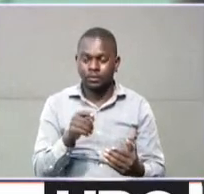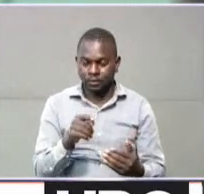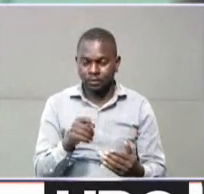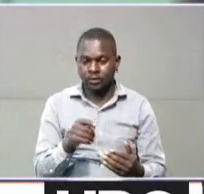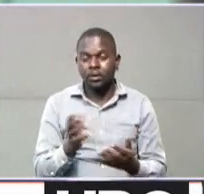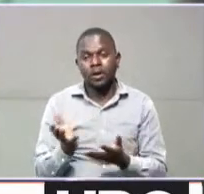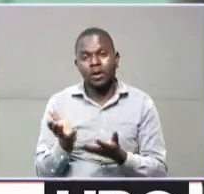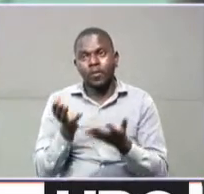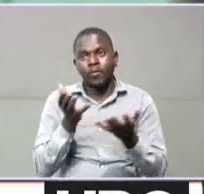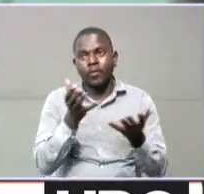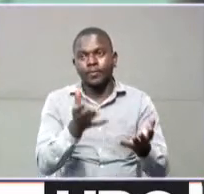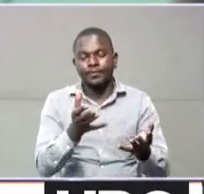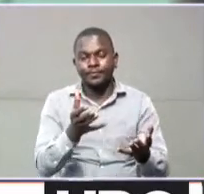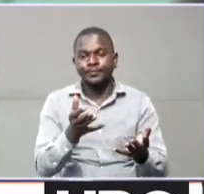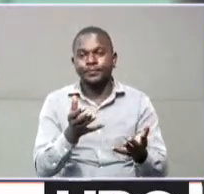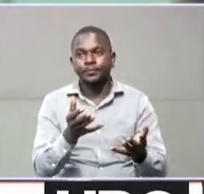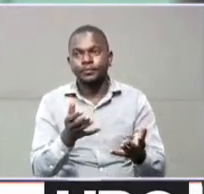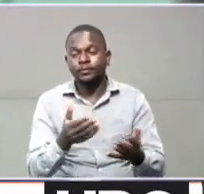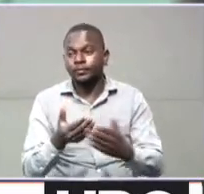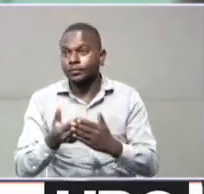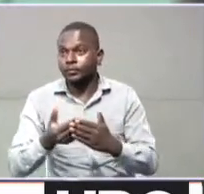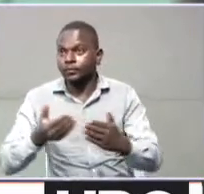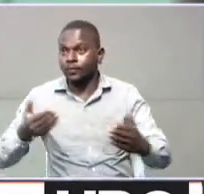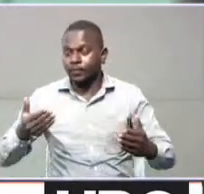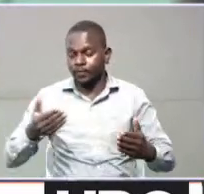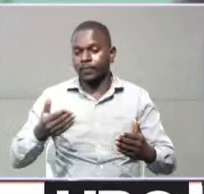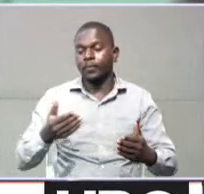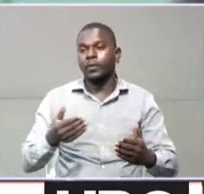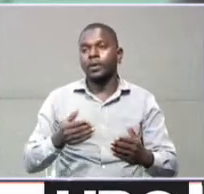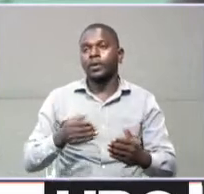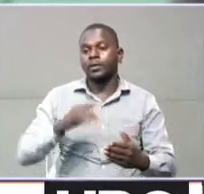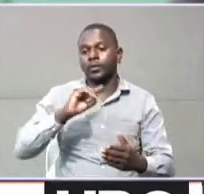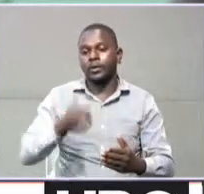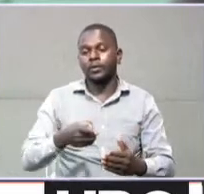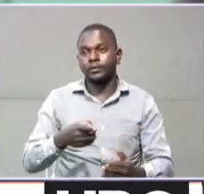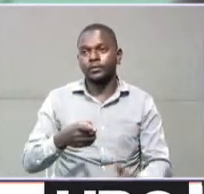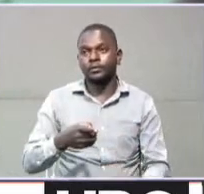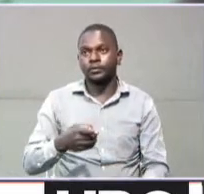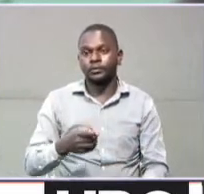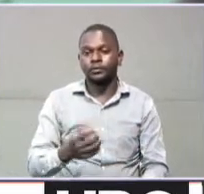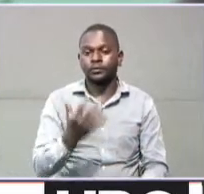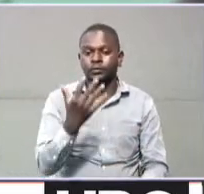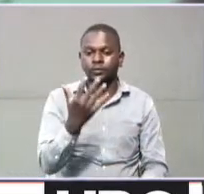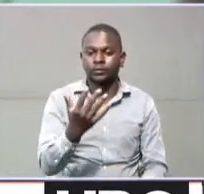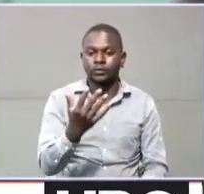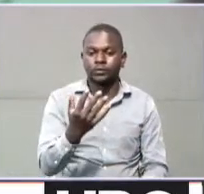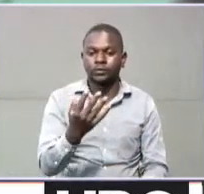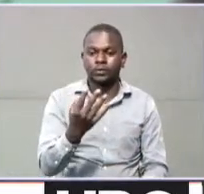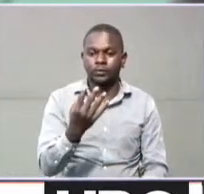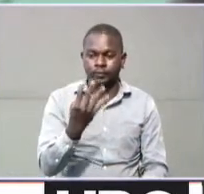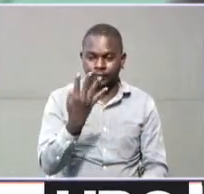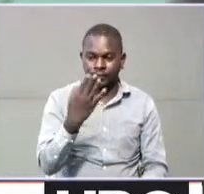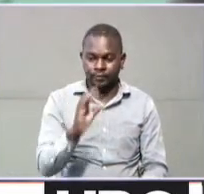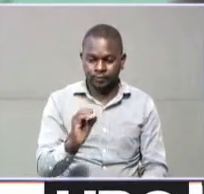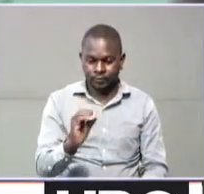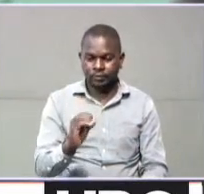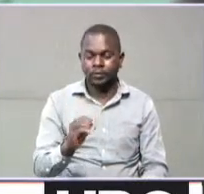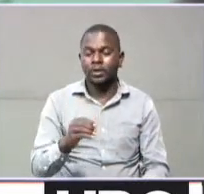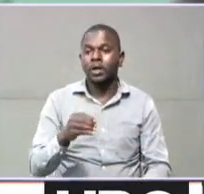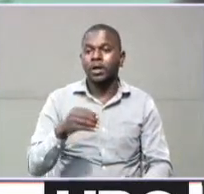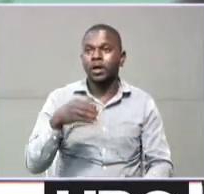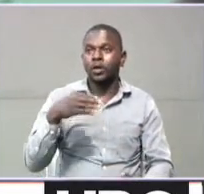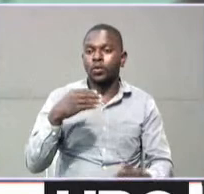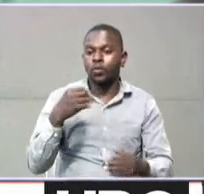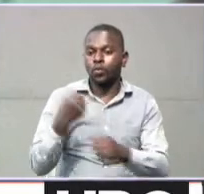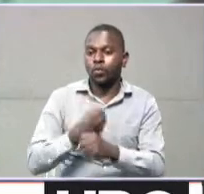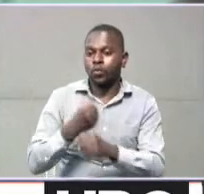delivery of the previous consignment of 1450 assorted road equipment